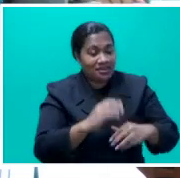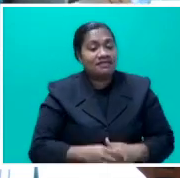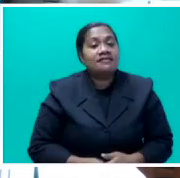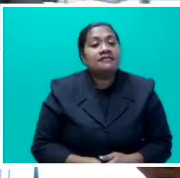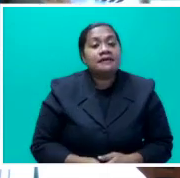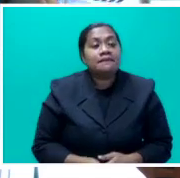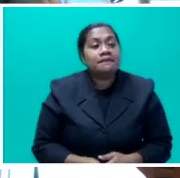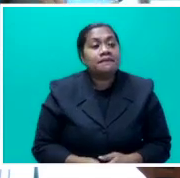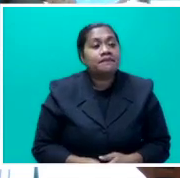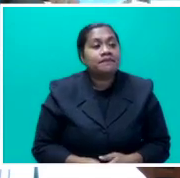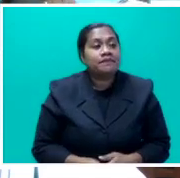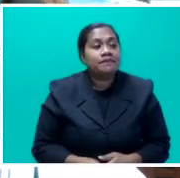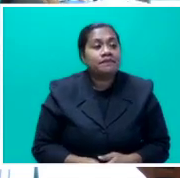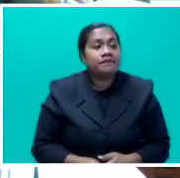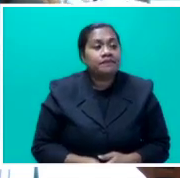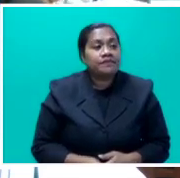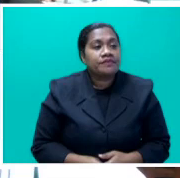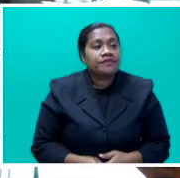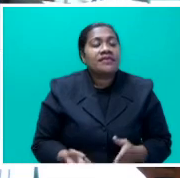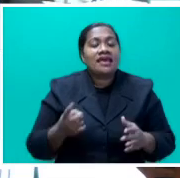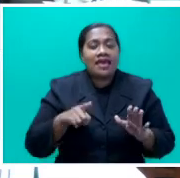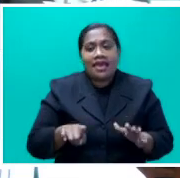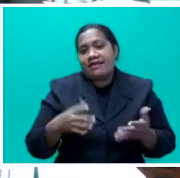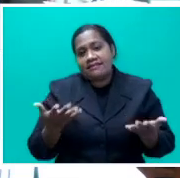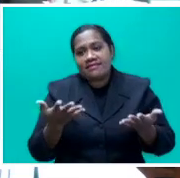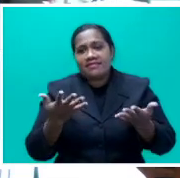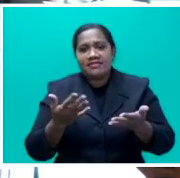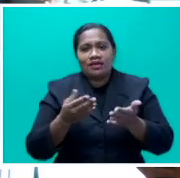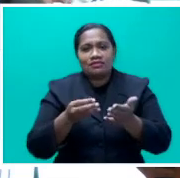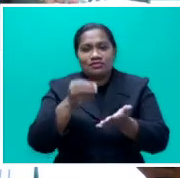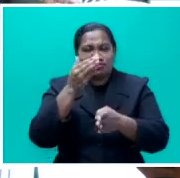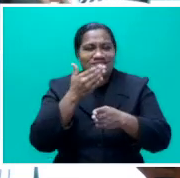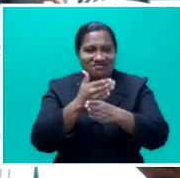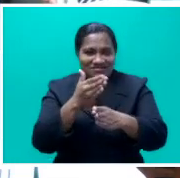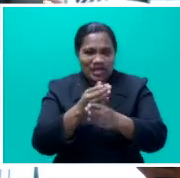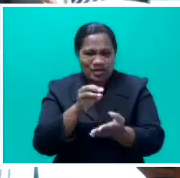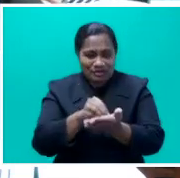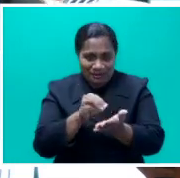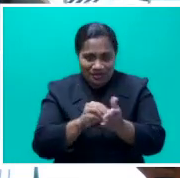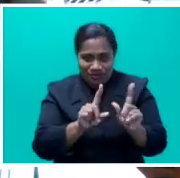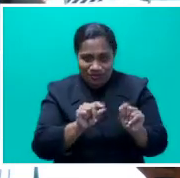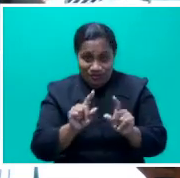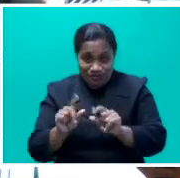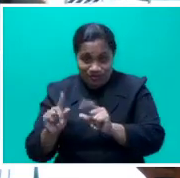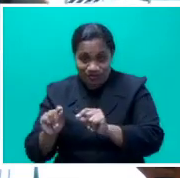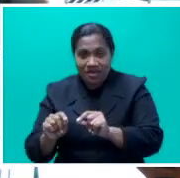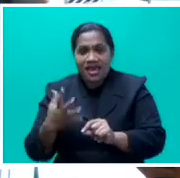the service delivery, particularly the response time when we have a lot